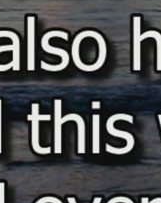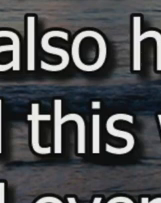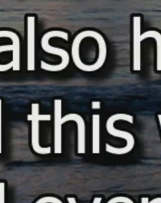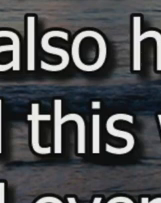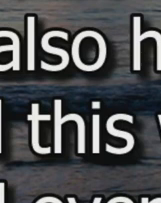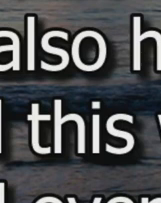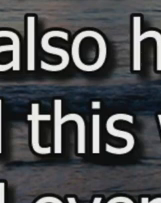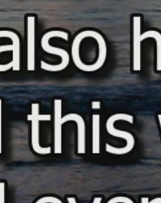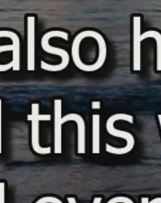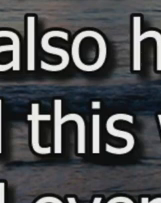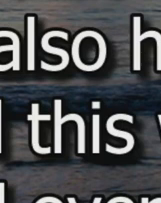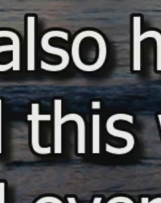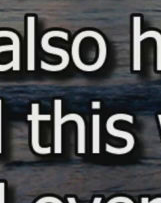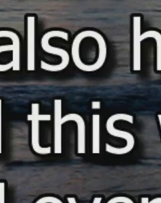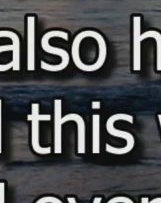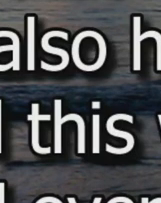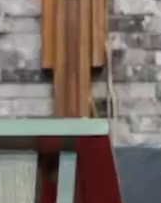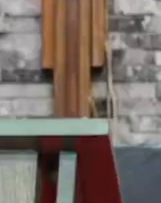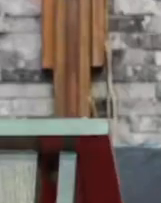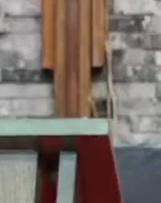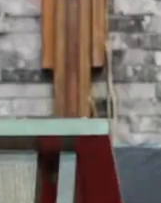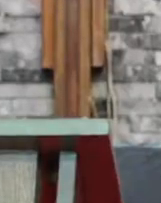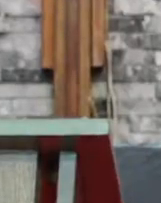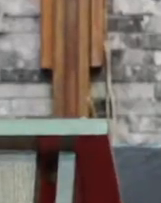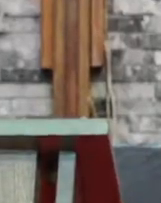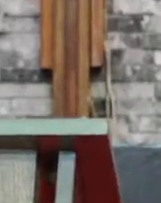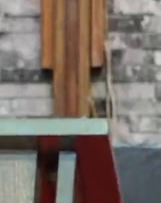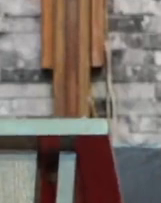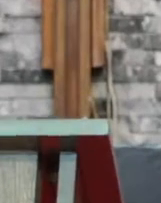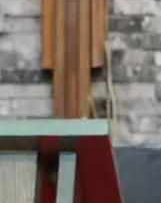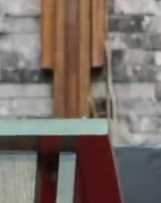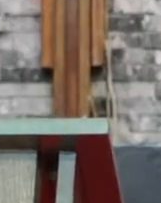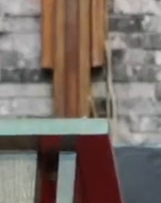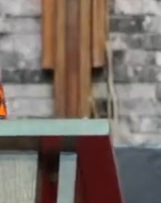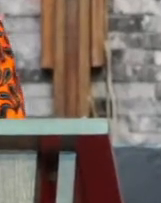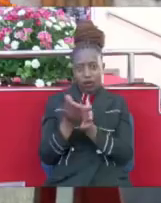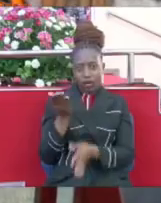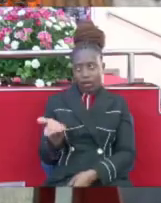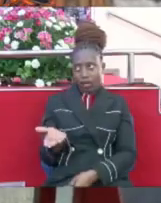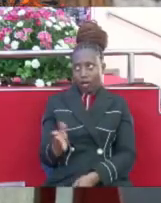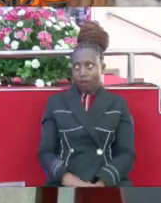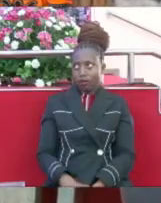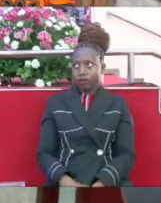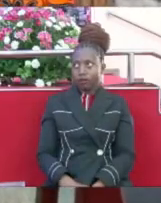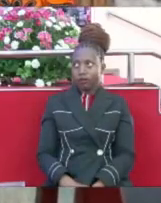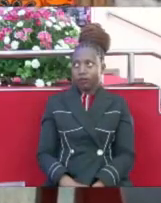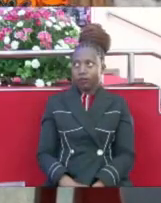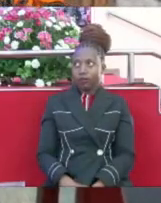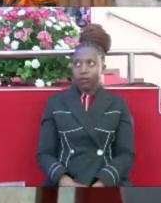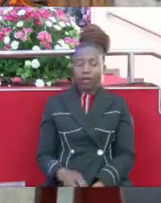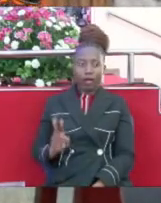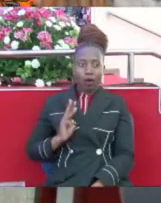over. Amen. Interesting story there. But I said we are looking at the